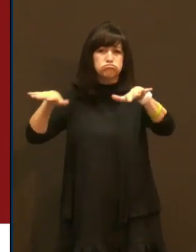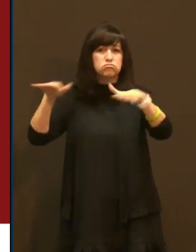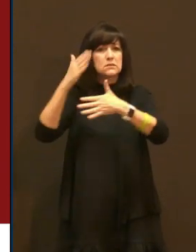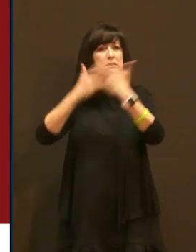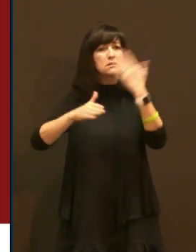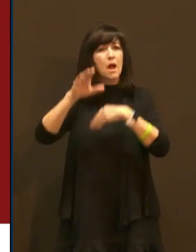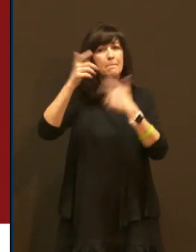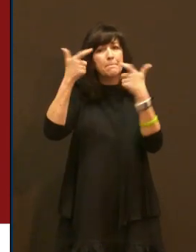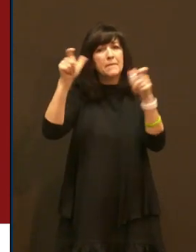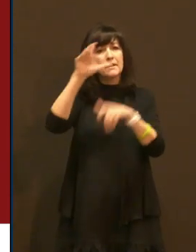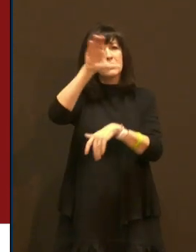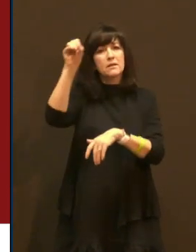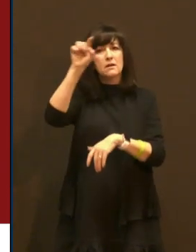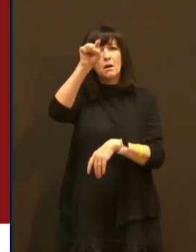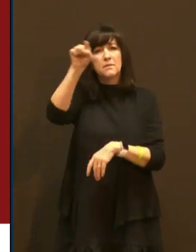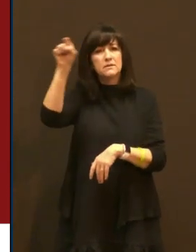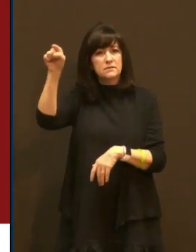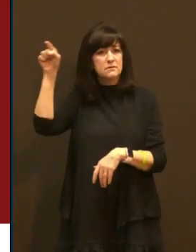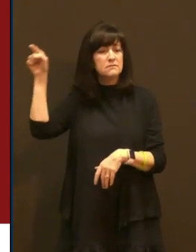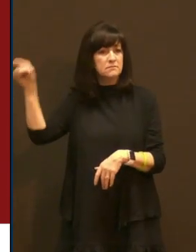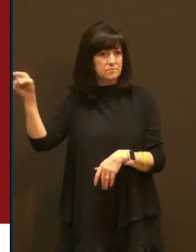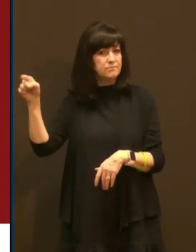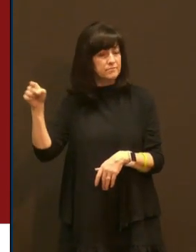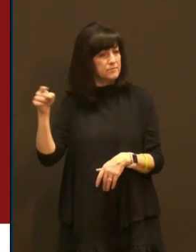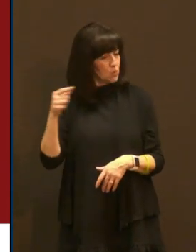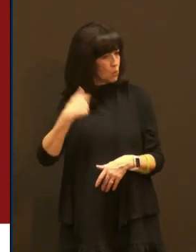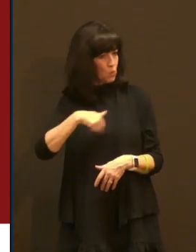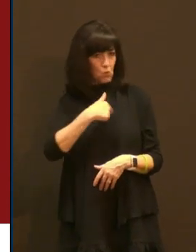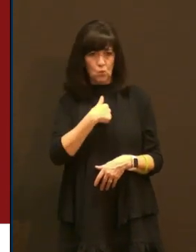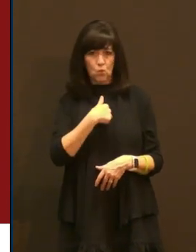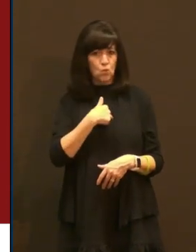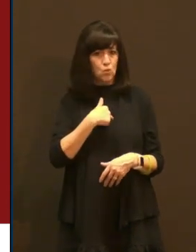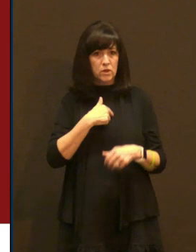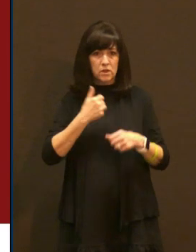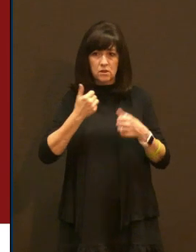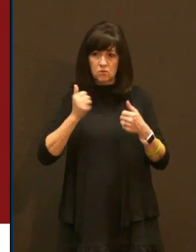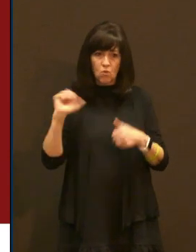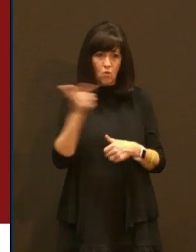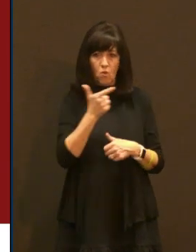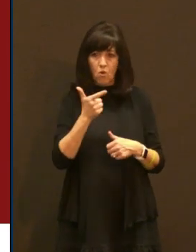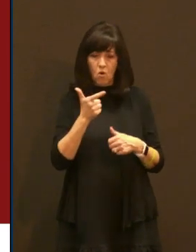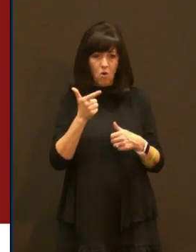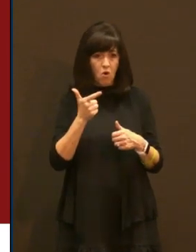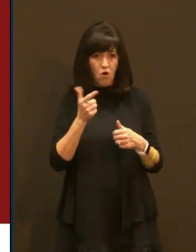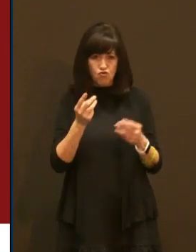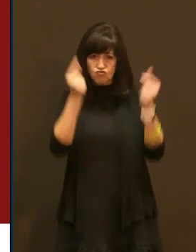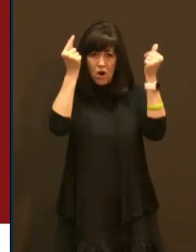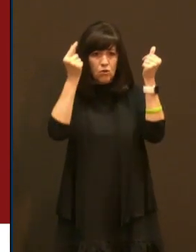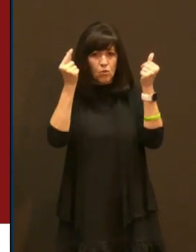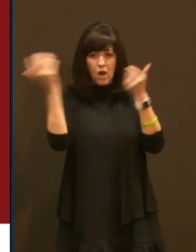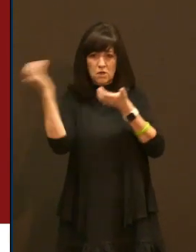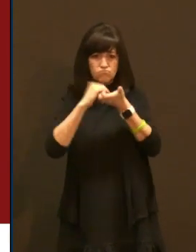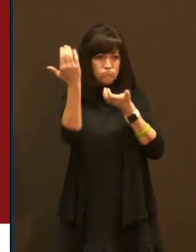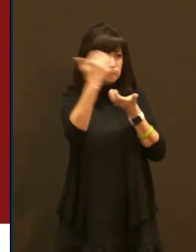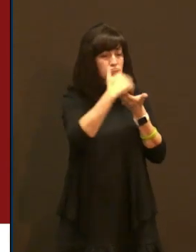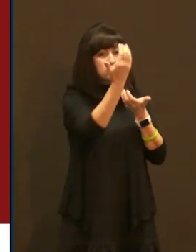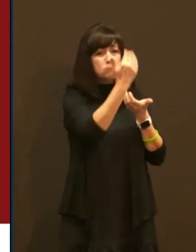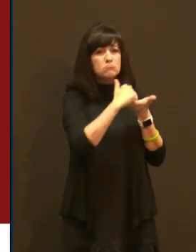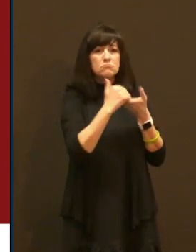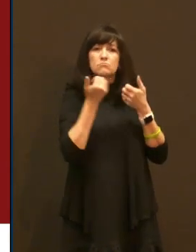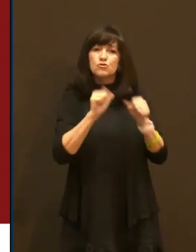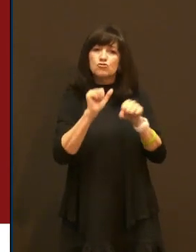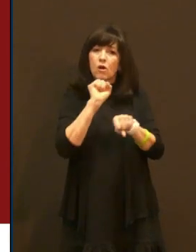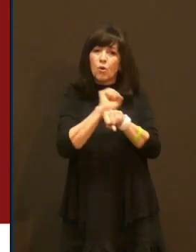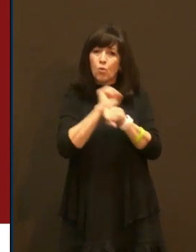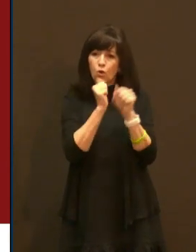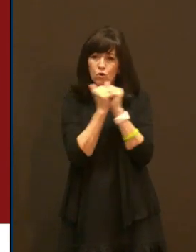effort, that's it, the way we came together as partners with hospitals, local healthcare